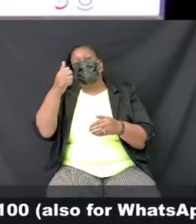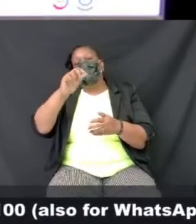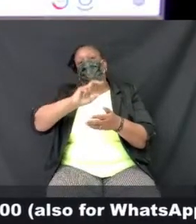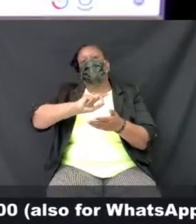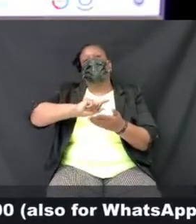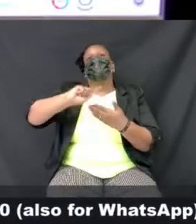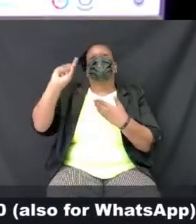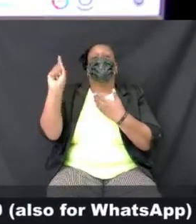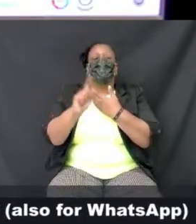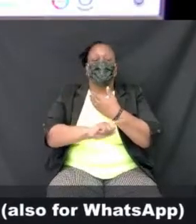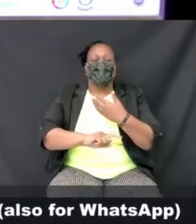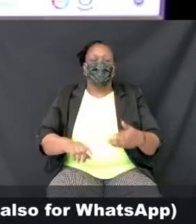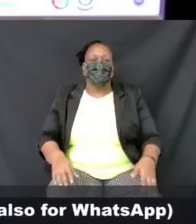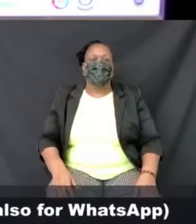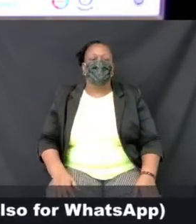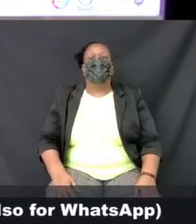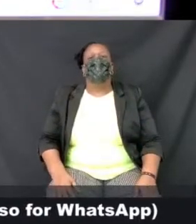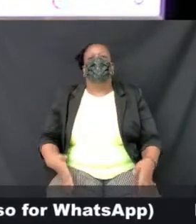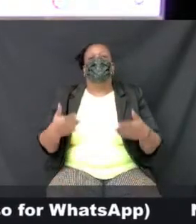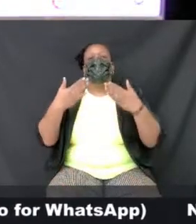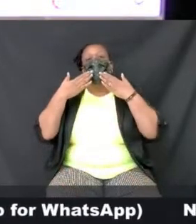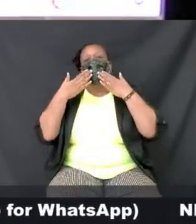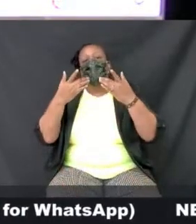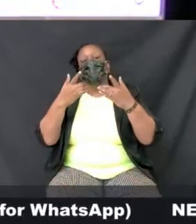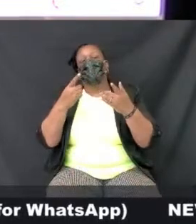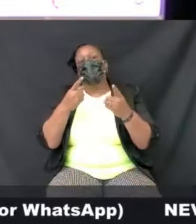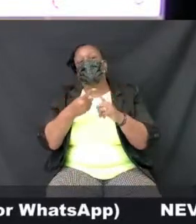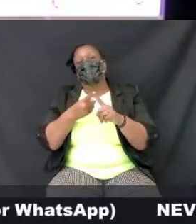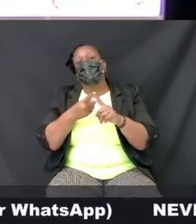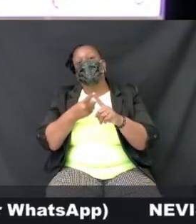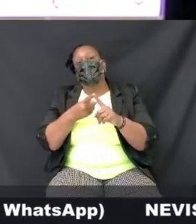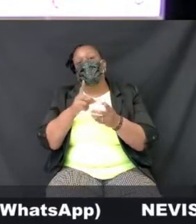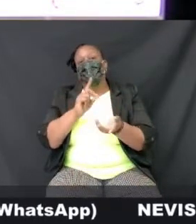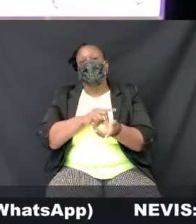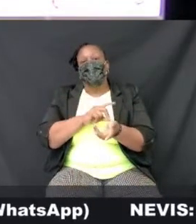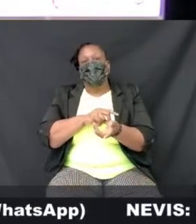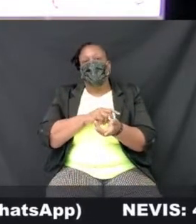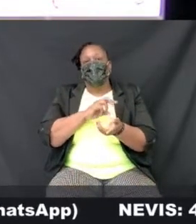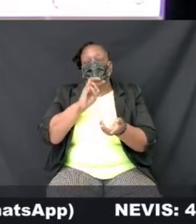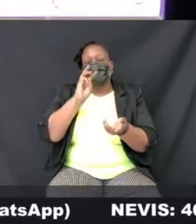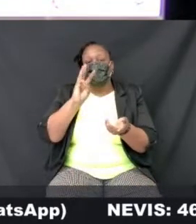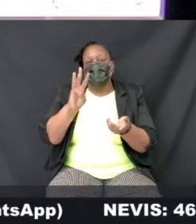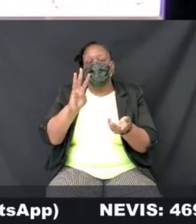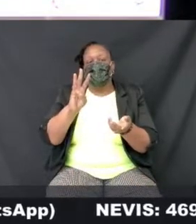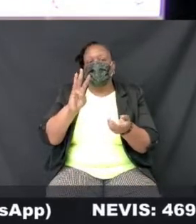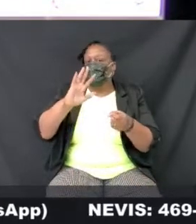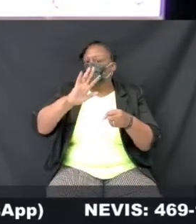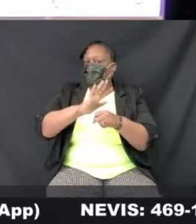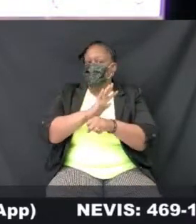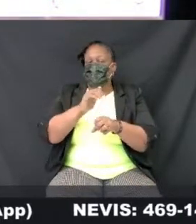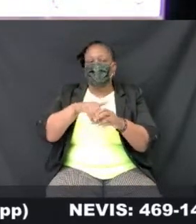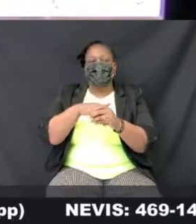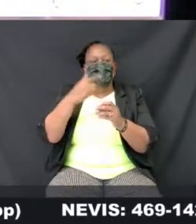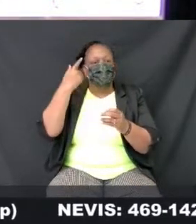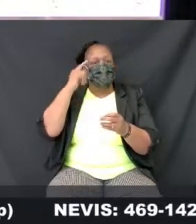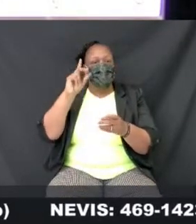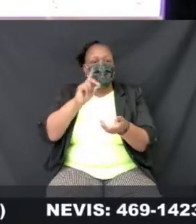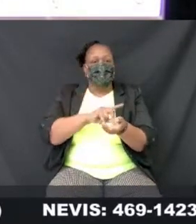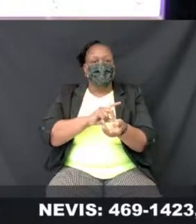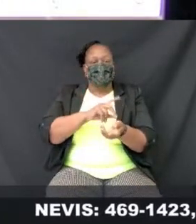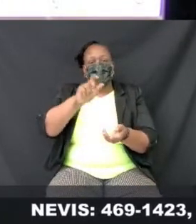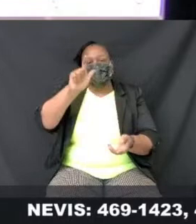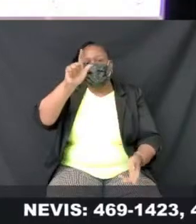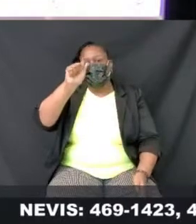want to thank you again, Dr. Wilkinson, for filling in for Dr. Laws today. I